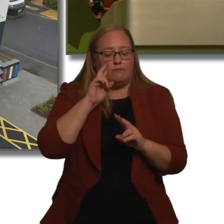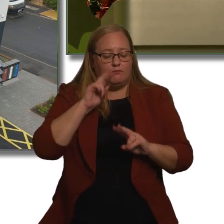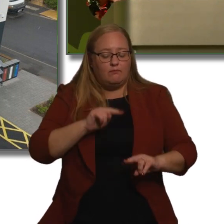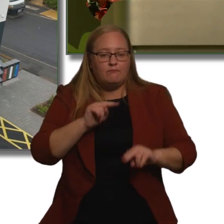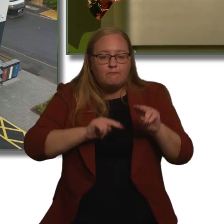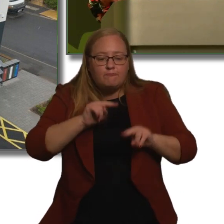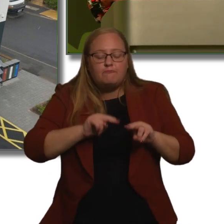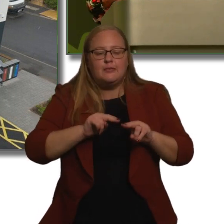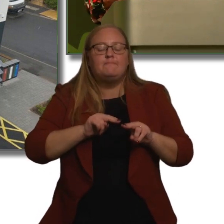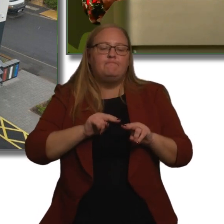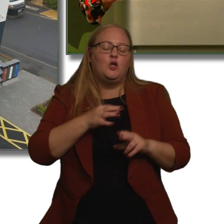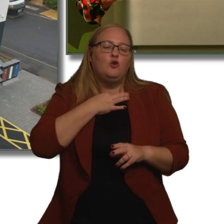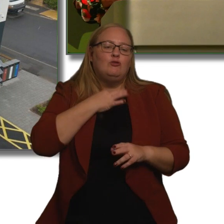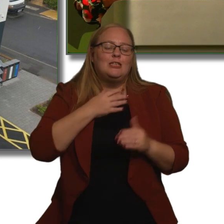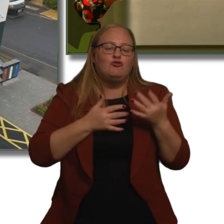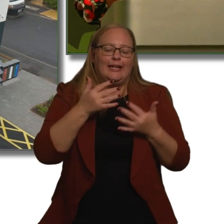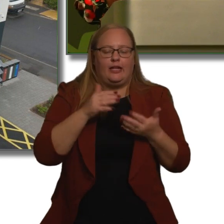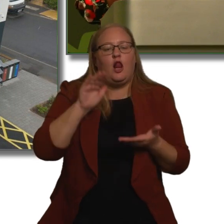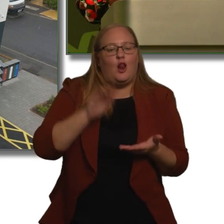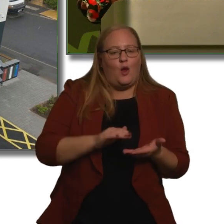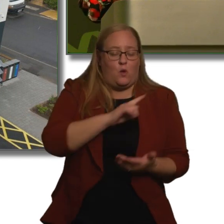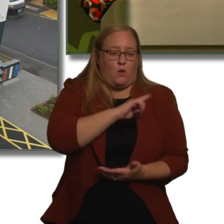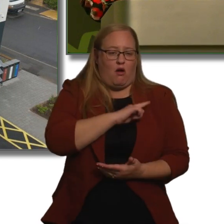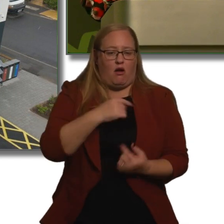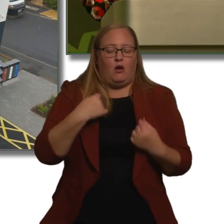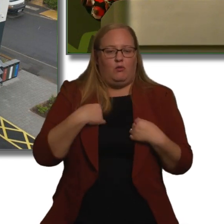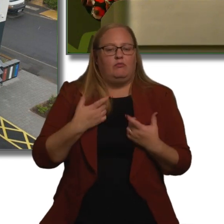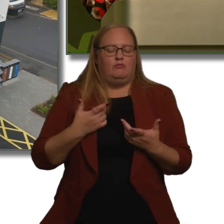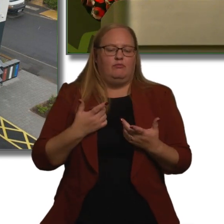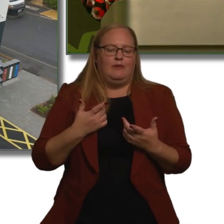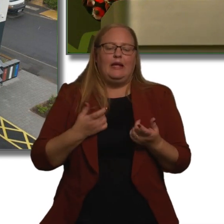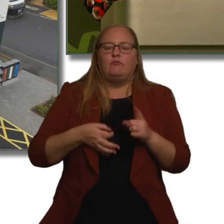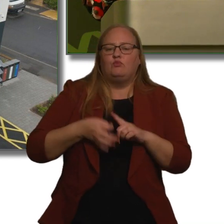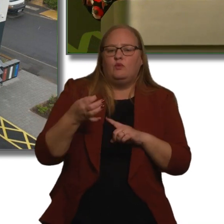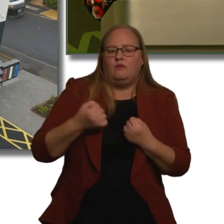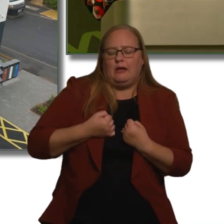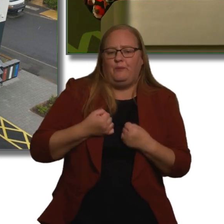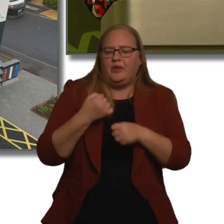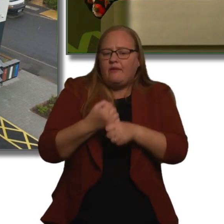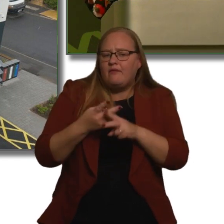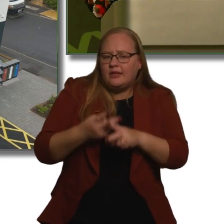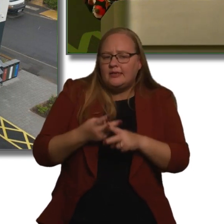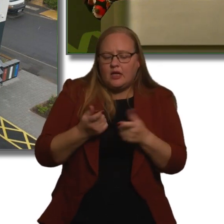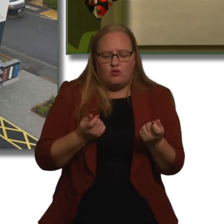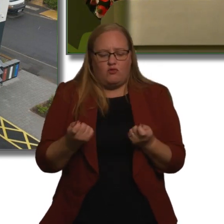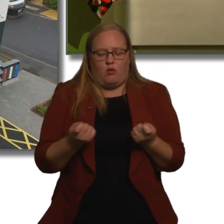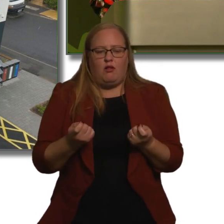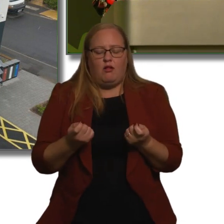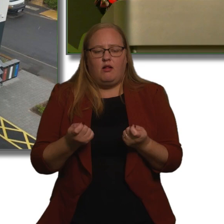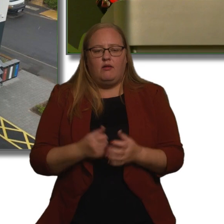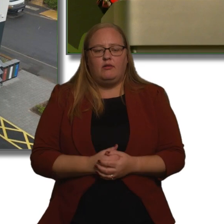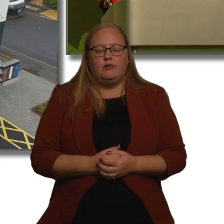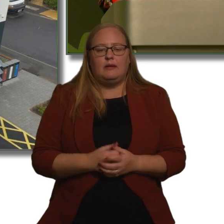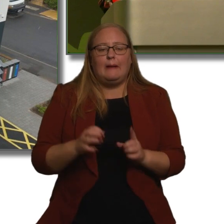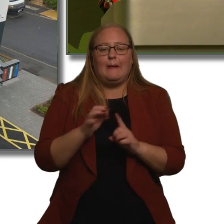the significant improvements to our underlying controls and governance. We've managed our